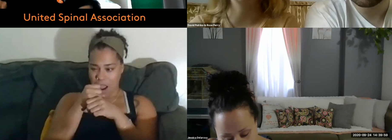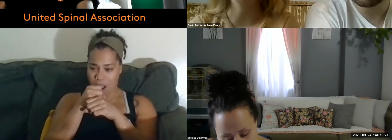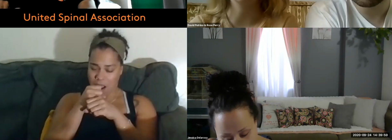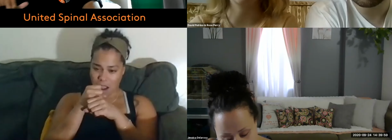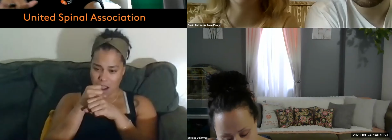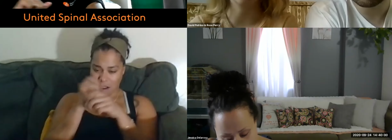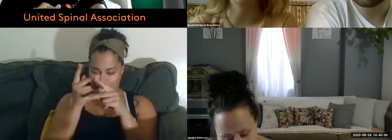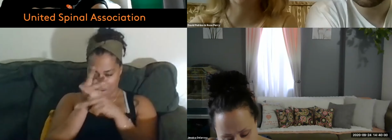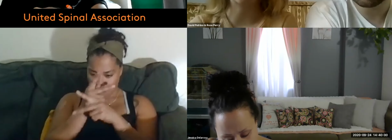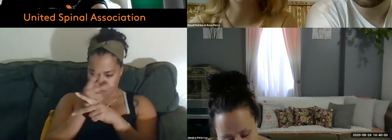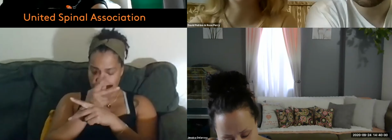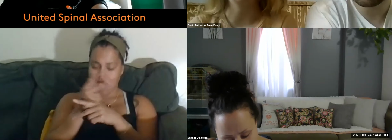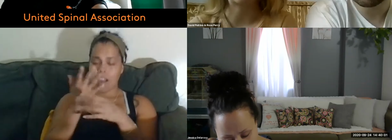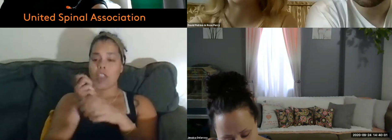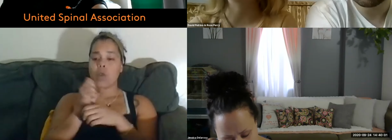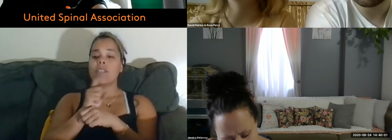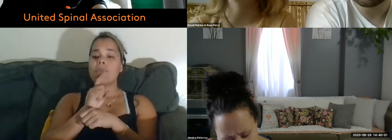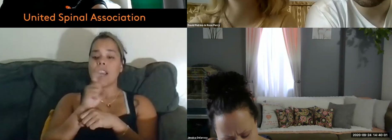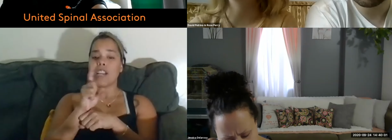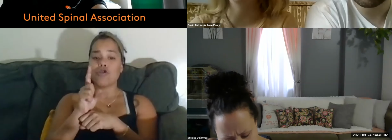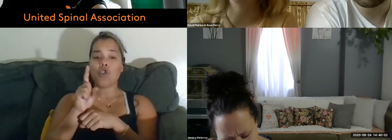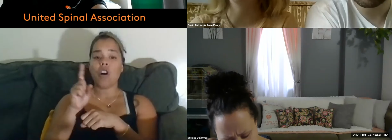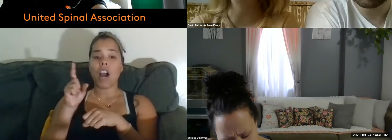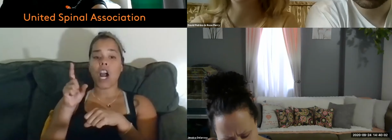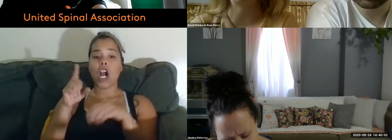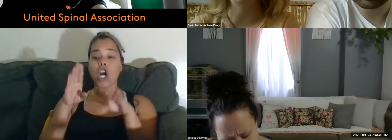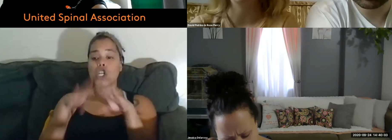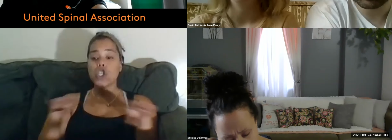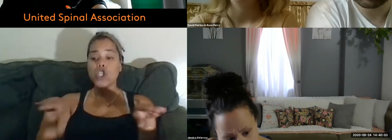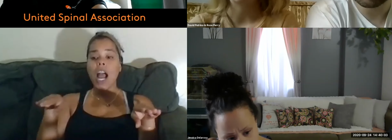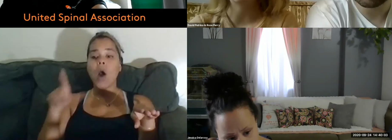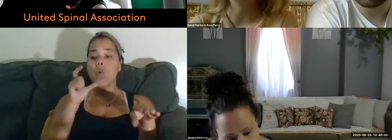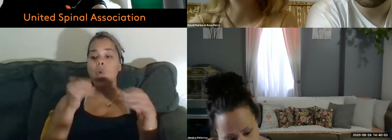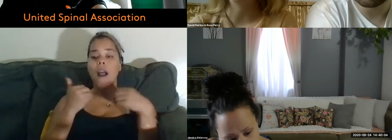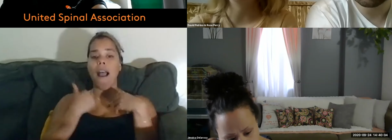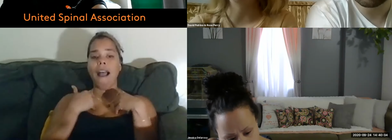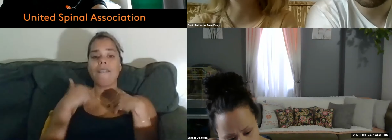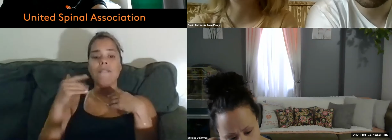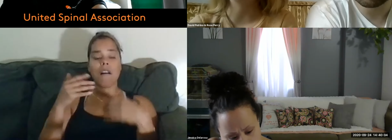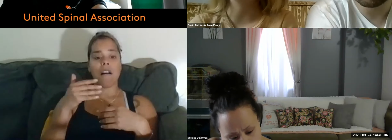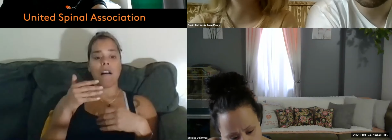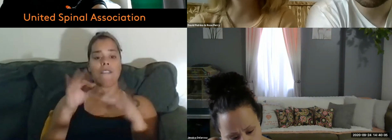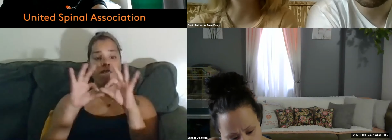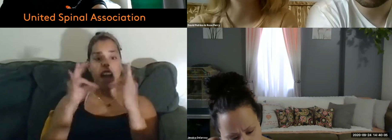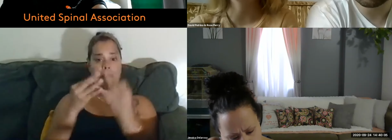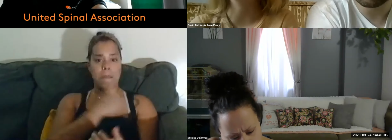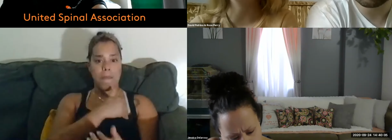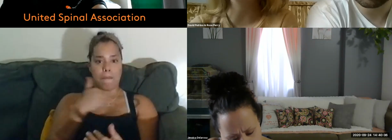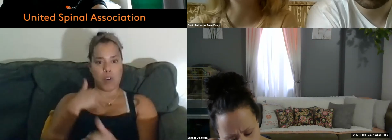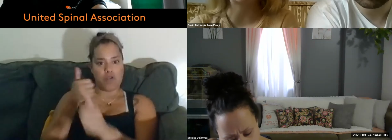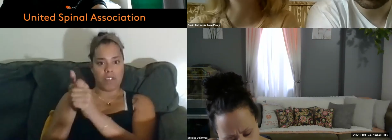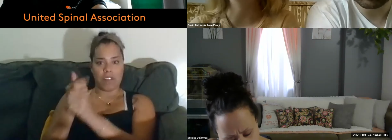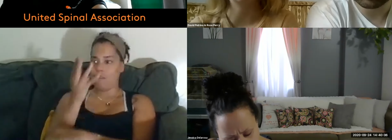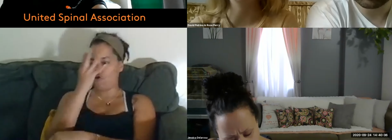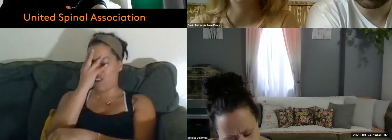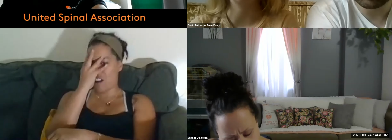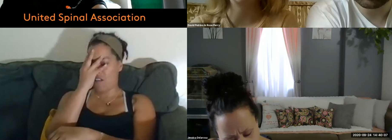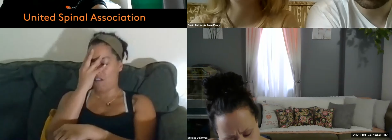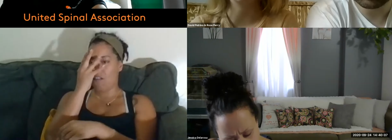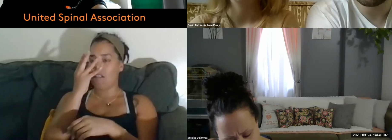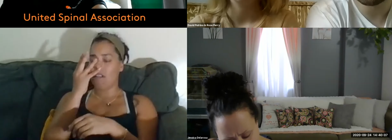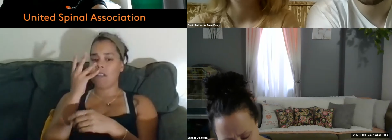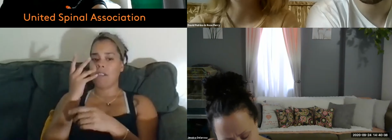could be used for a child who had an incarcerated family member. And the internet in the prison system is very bad. It's very